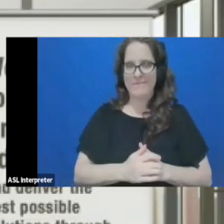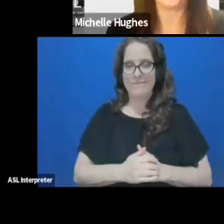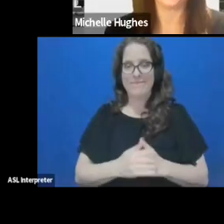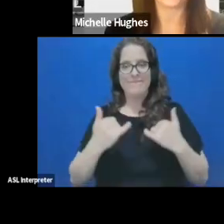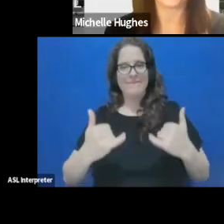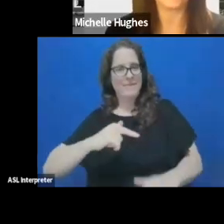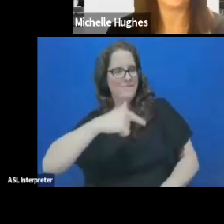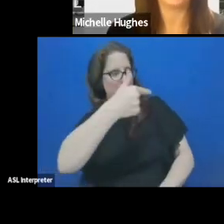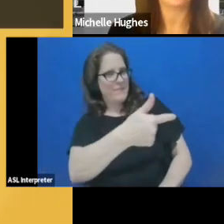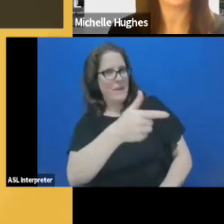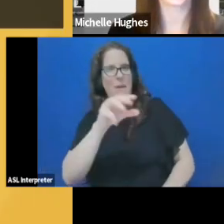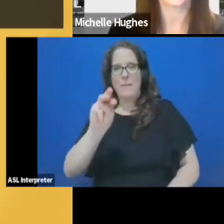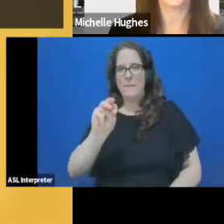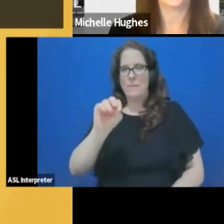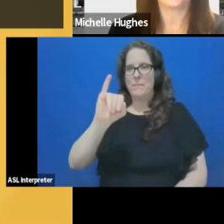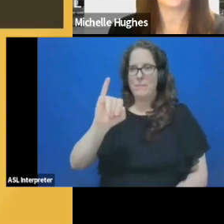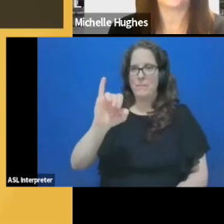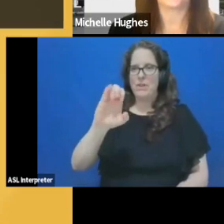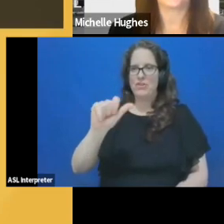Thank you, Melissa.